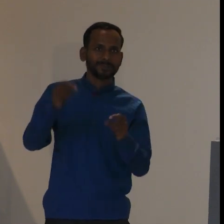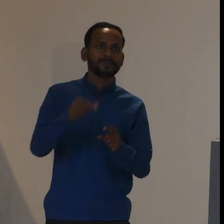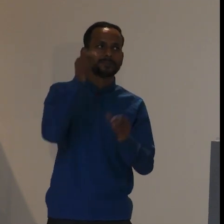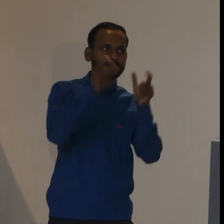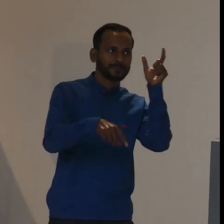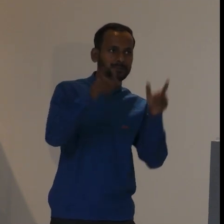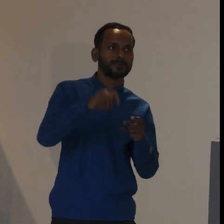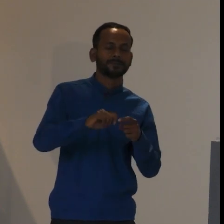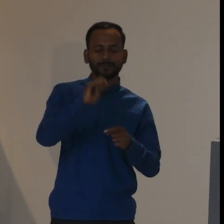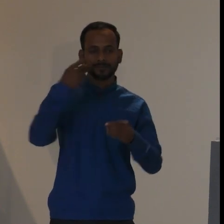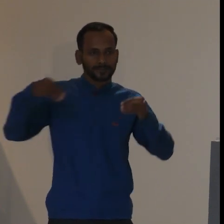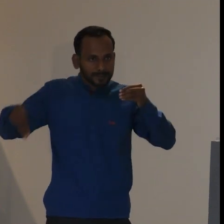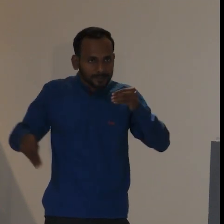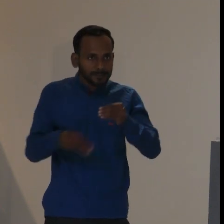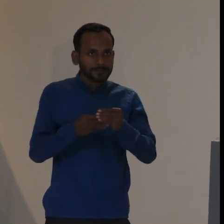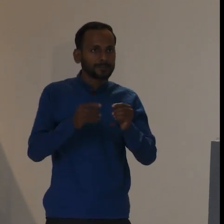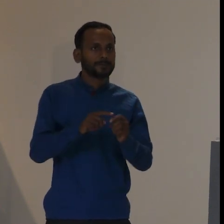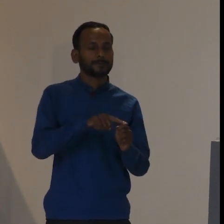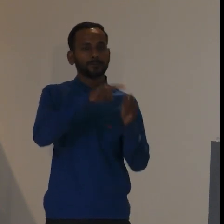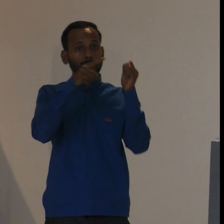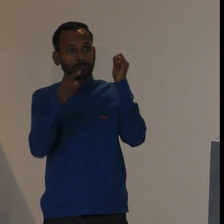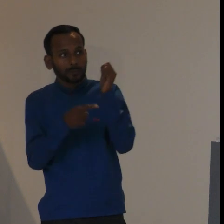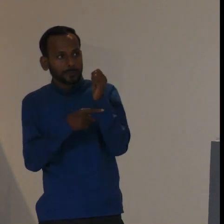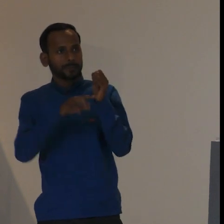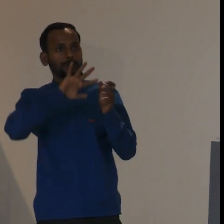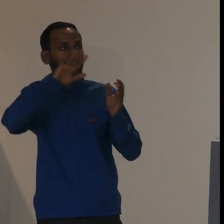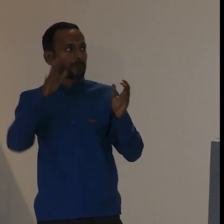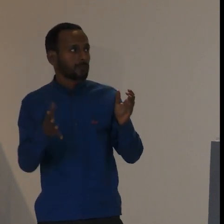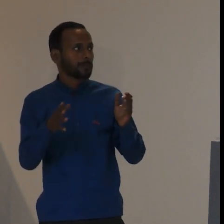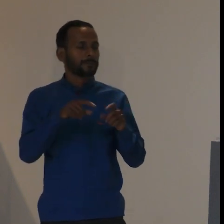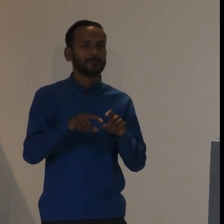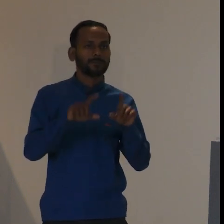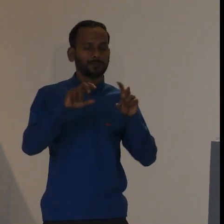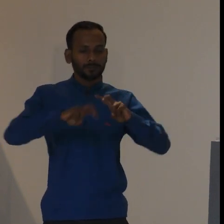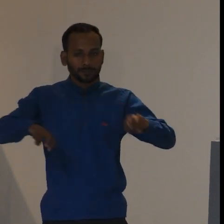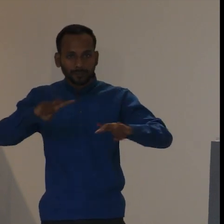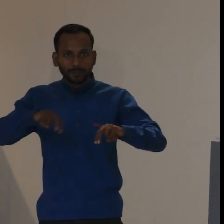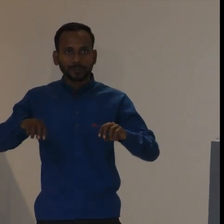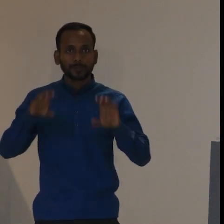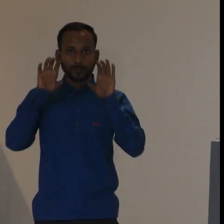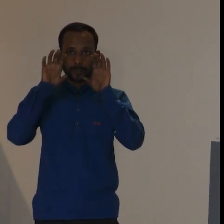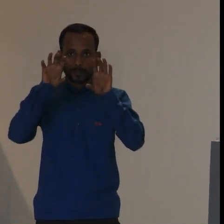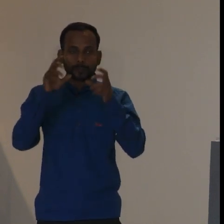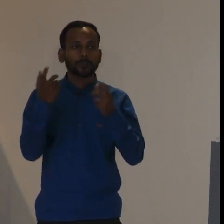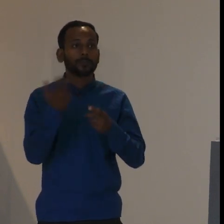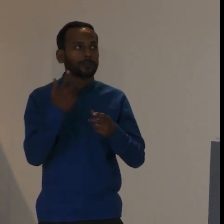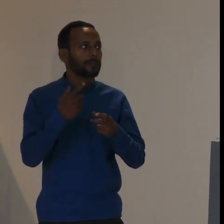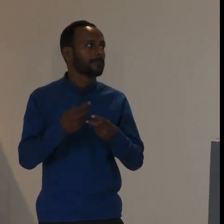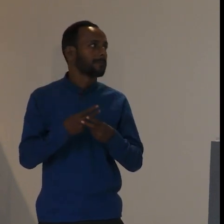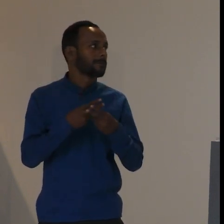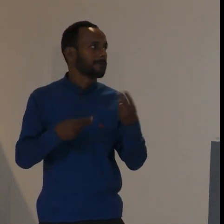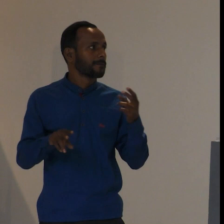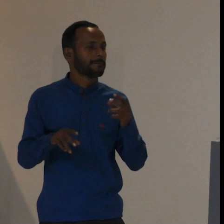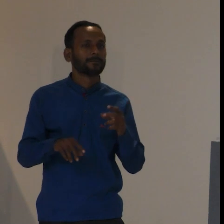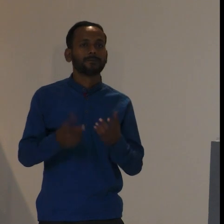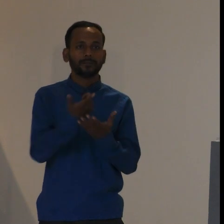outreach and engagement. Let's jump into them individually. So the research focus is primarily a literature review based on what